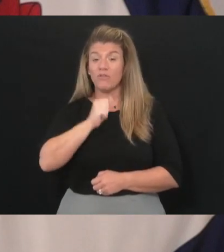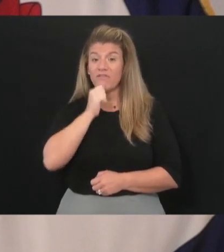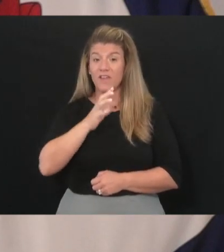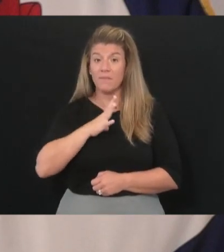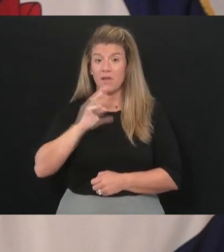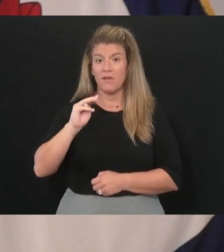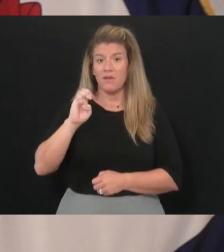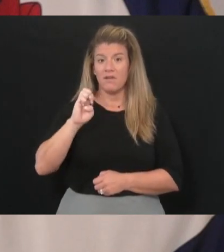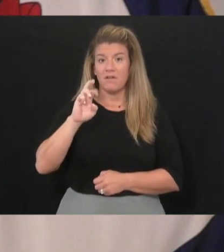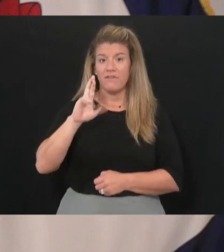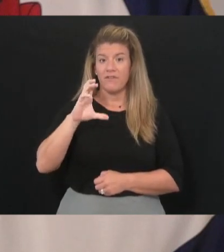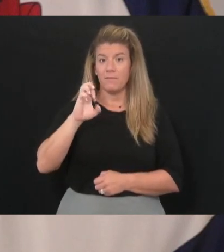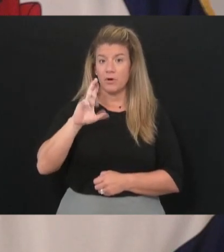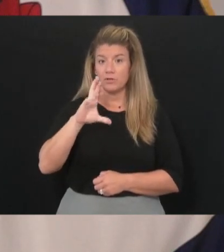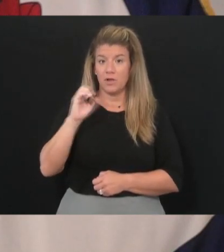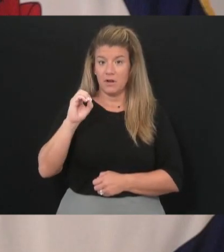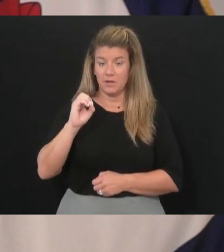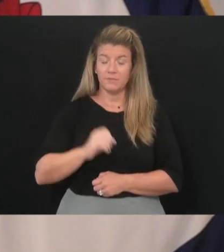from Mercer County.